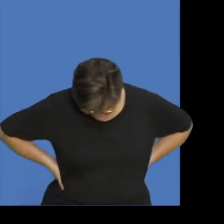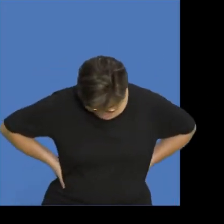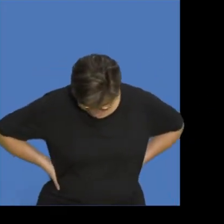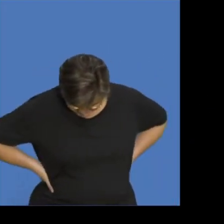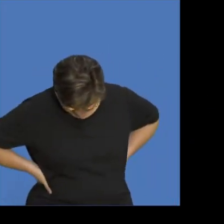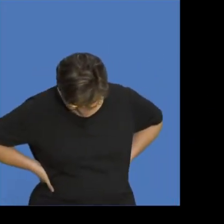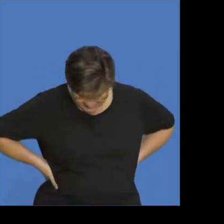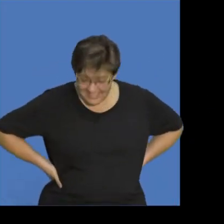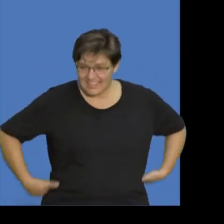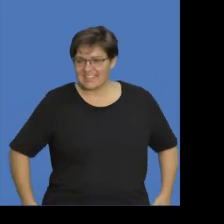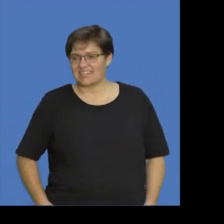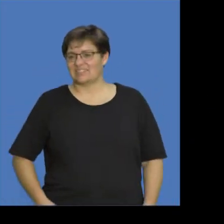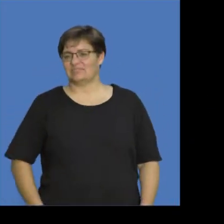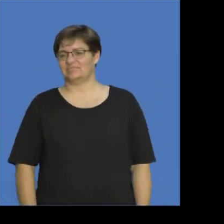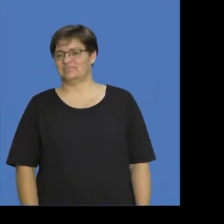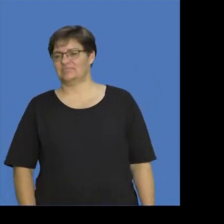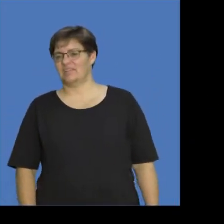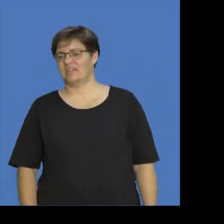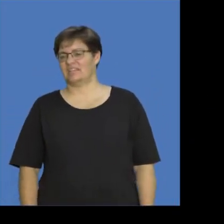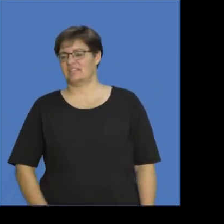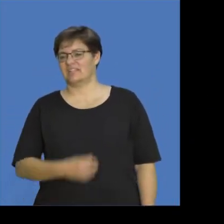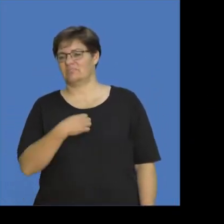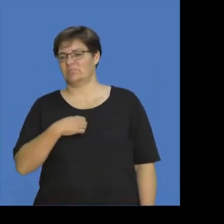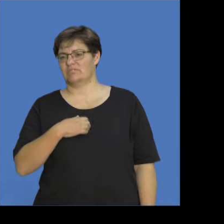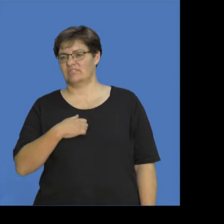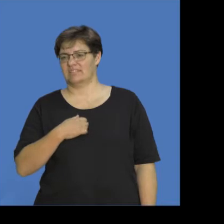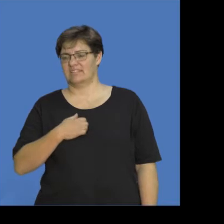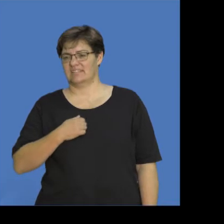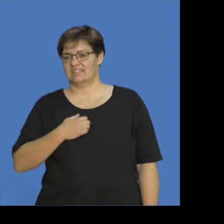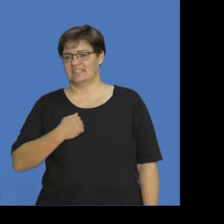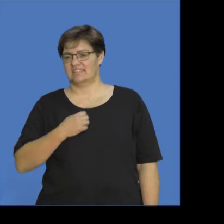Okay, let me get my pen. Pen.